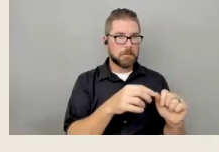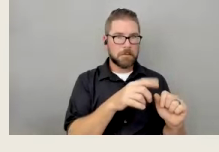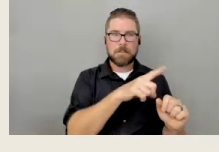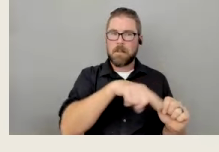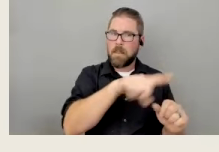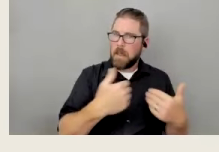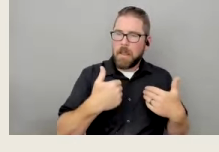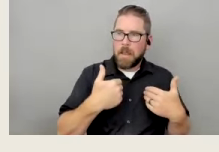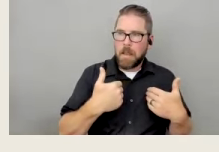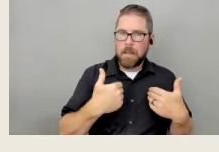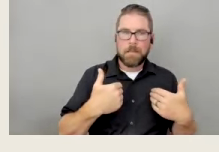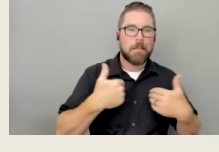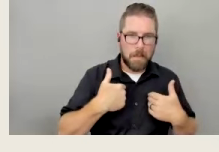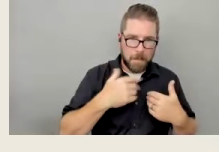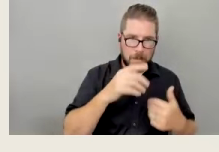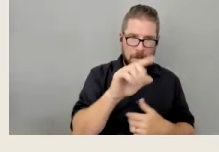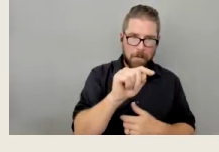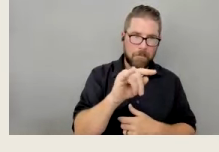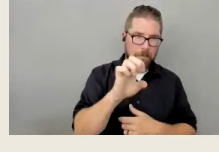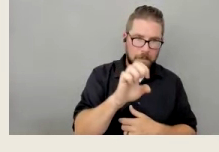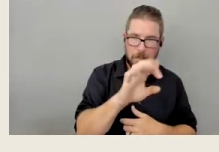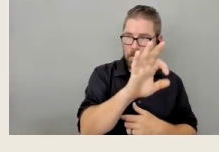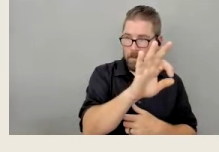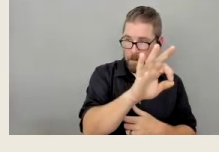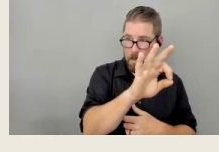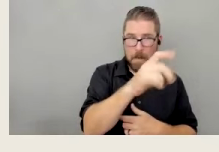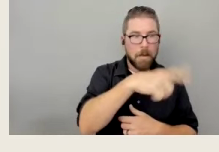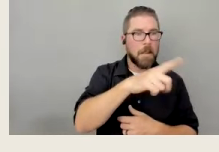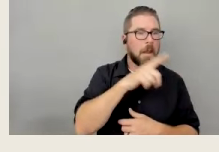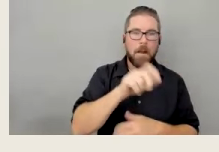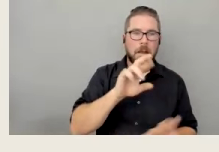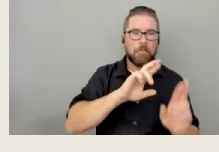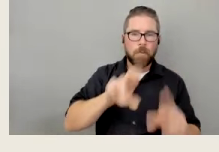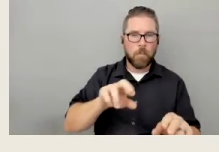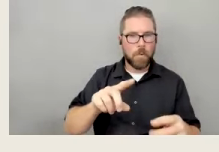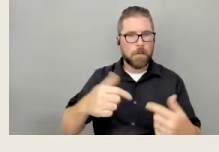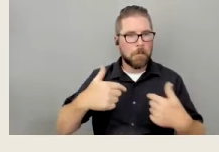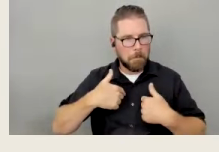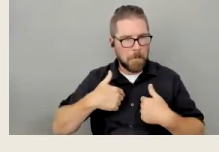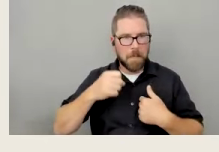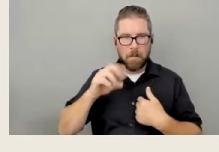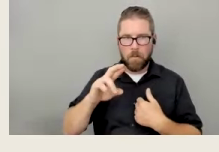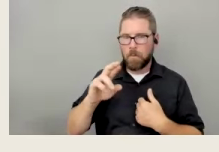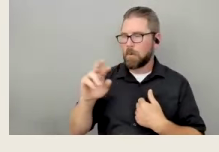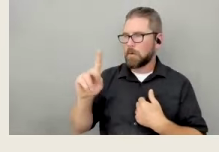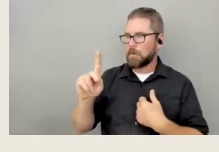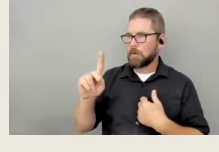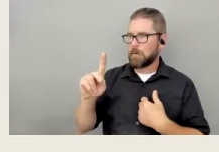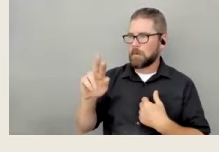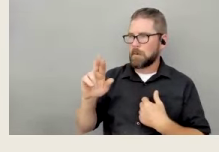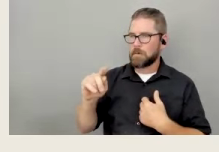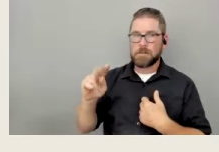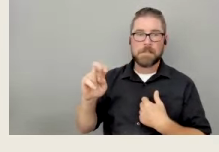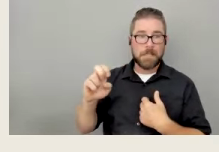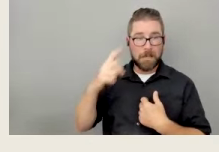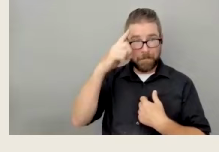they don't have to report it to me or to Christine, because they're confidential. So those are other